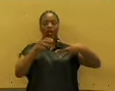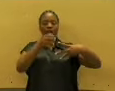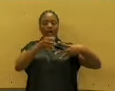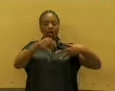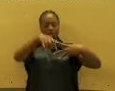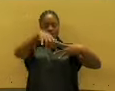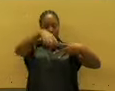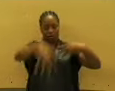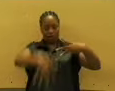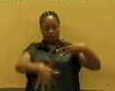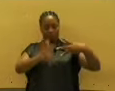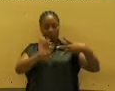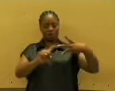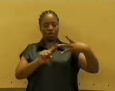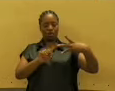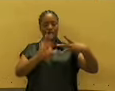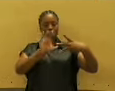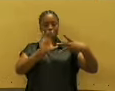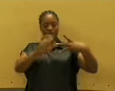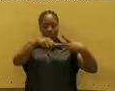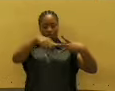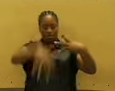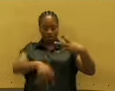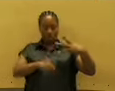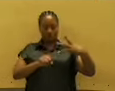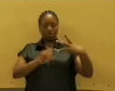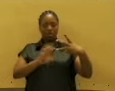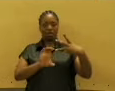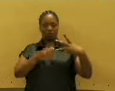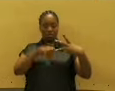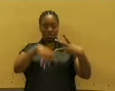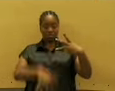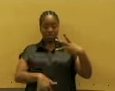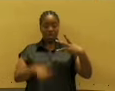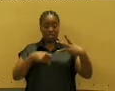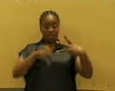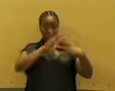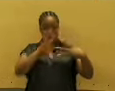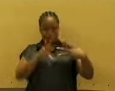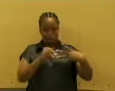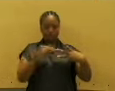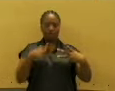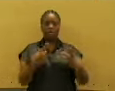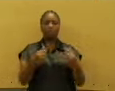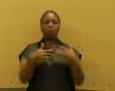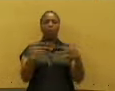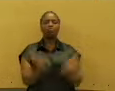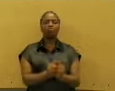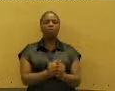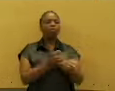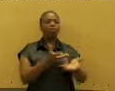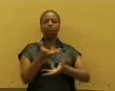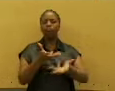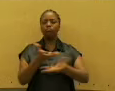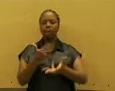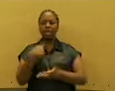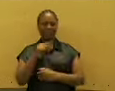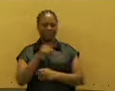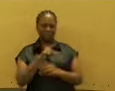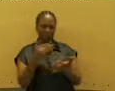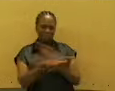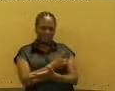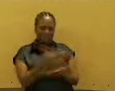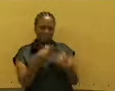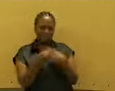and then at the end, it's supposed to be presented as a workshop. And in that workshop, then people would provide the blind spots areas